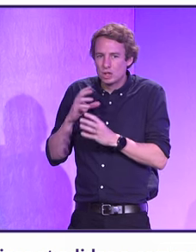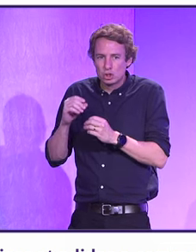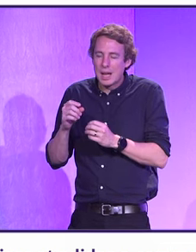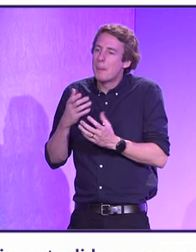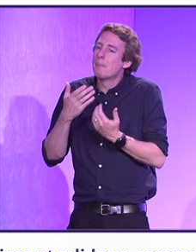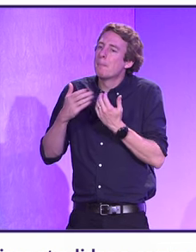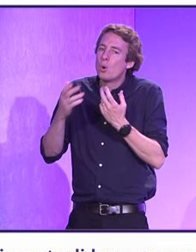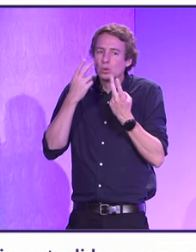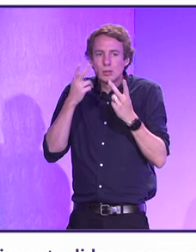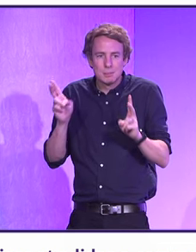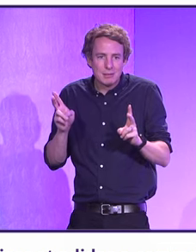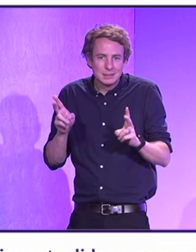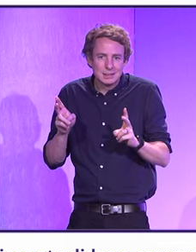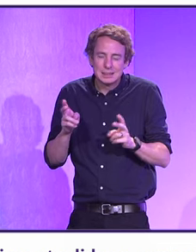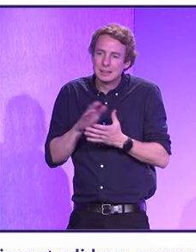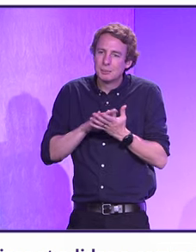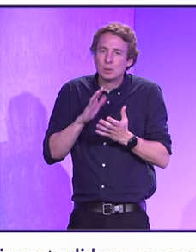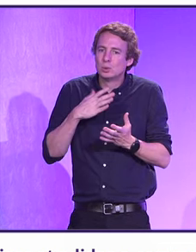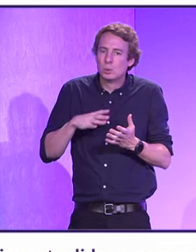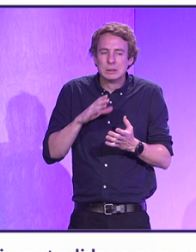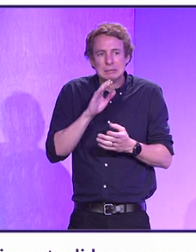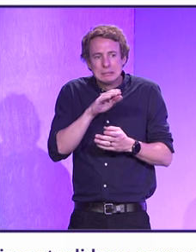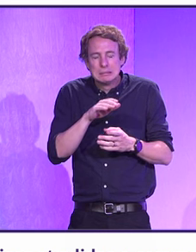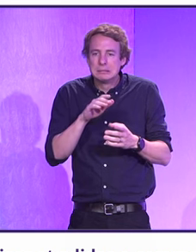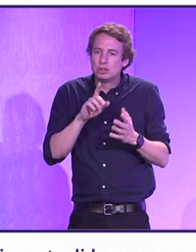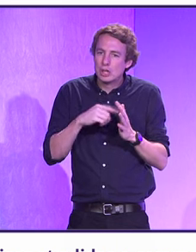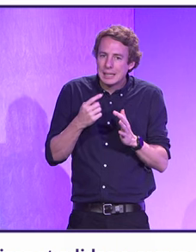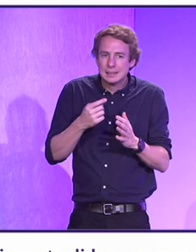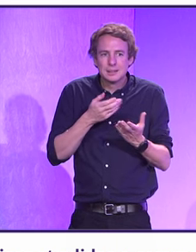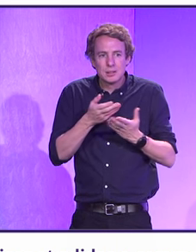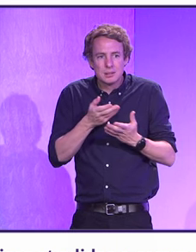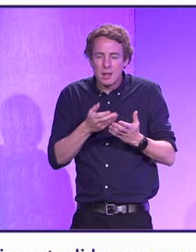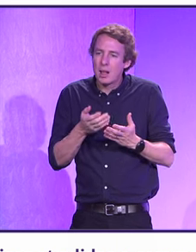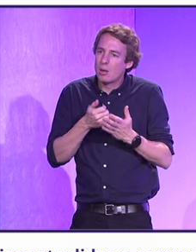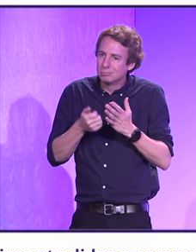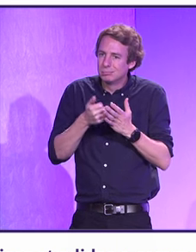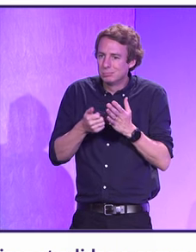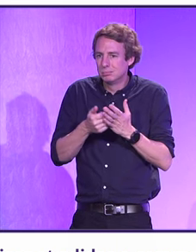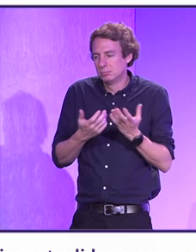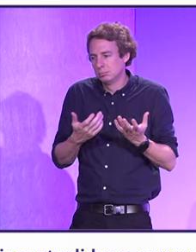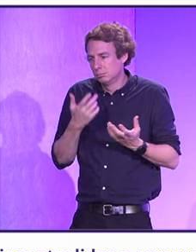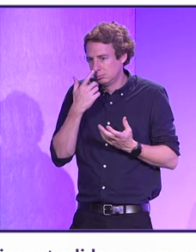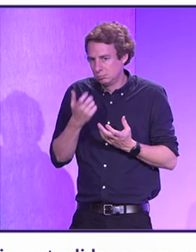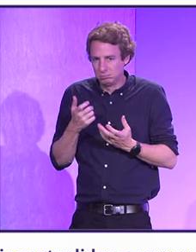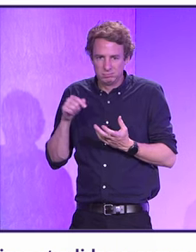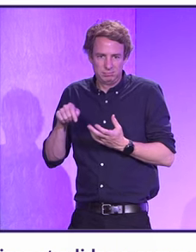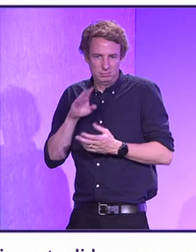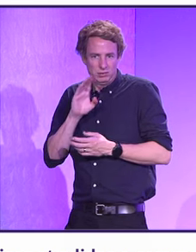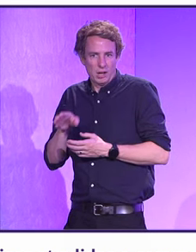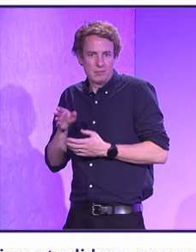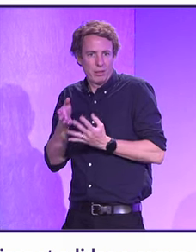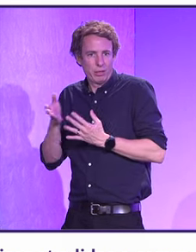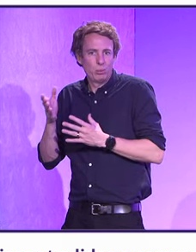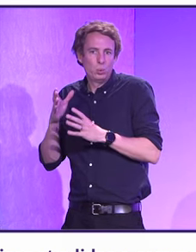and also the devs or anyone don't need to go to Jenkins console or Jenkins UI to see what is the status of the build. They get a